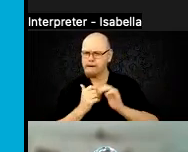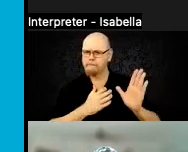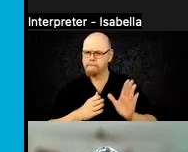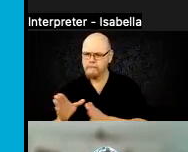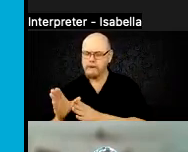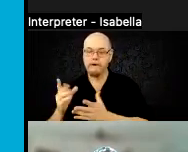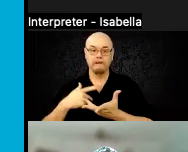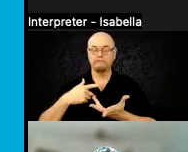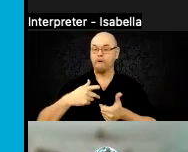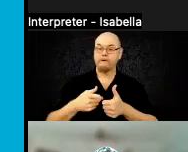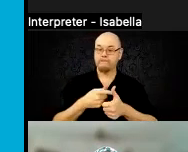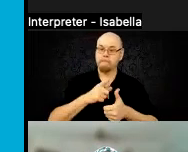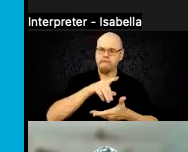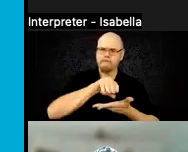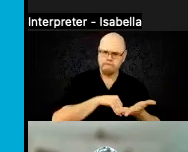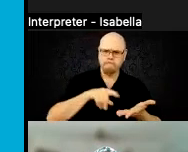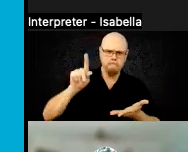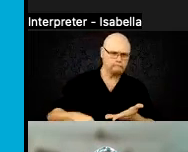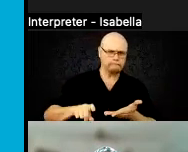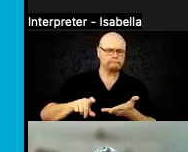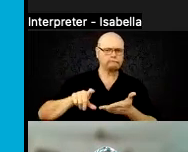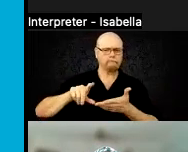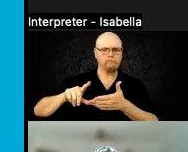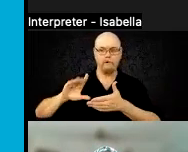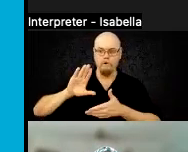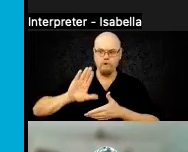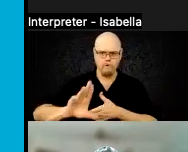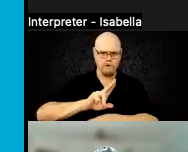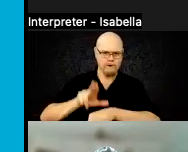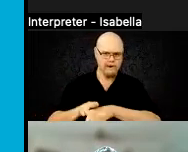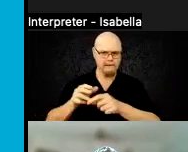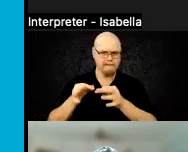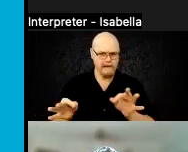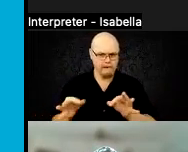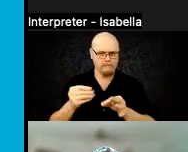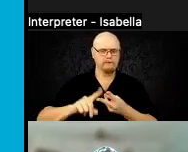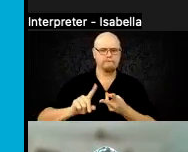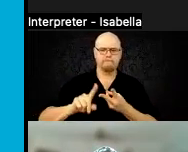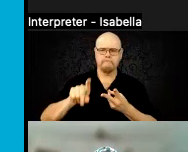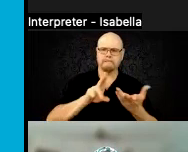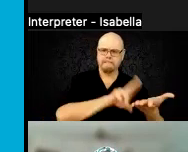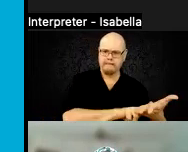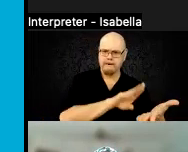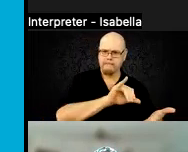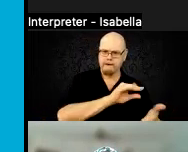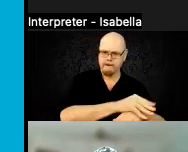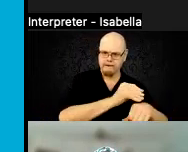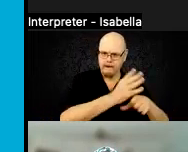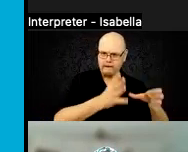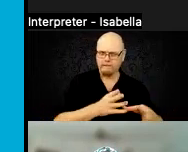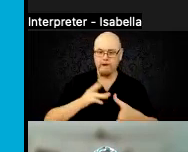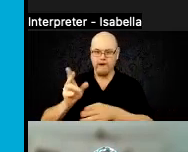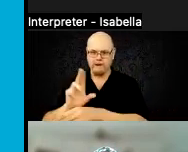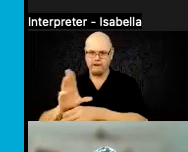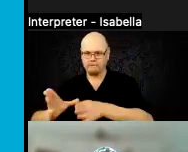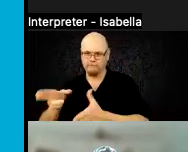language or mode of communication. It has to be signed by both the counselor and the customer. And IPEs have to be reviewed at least